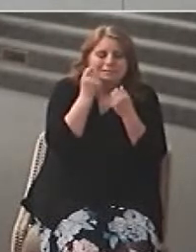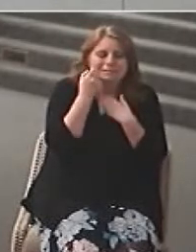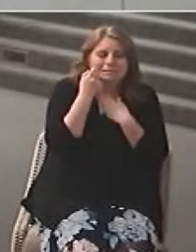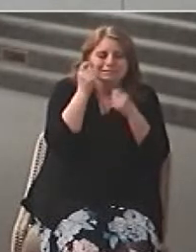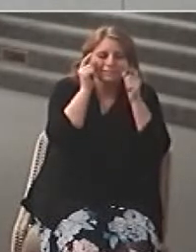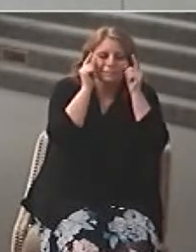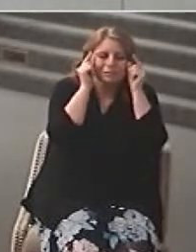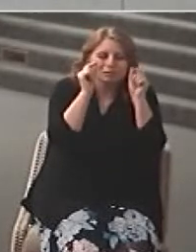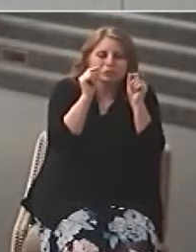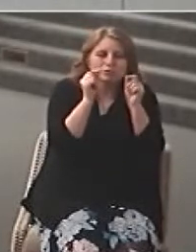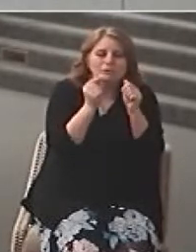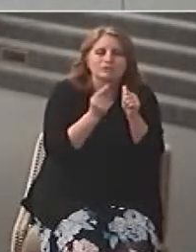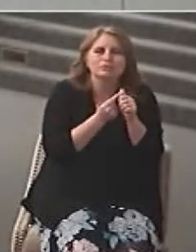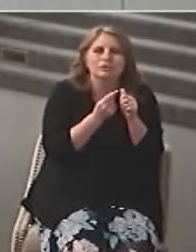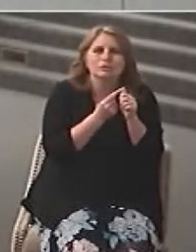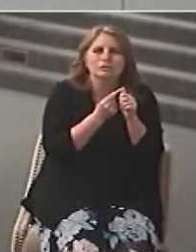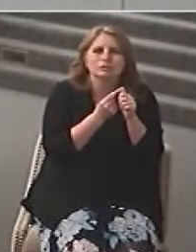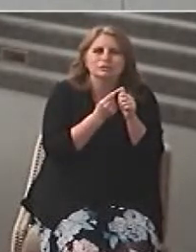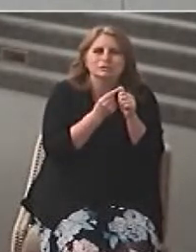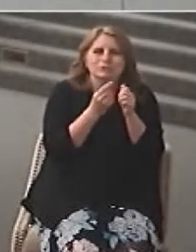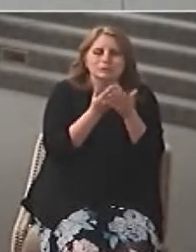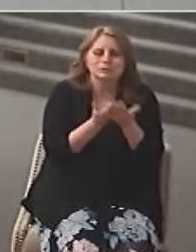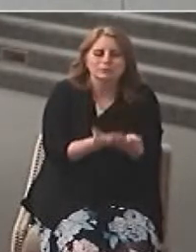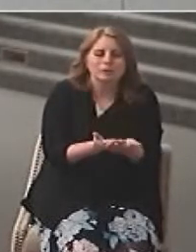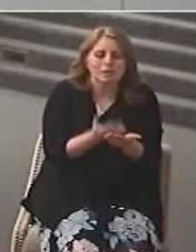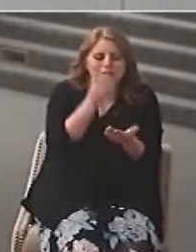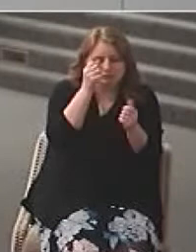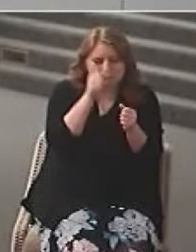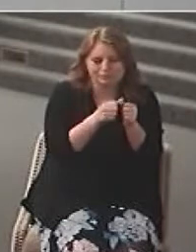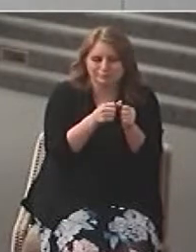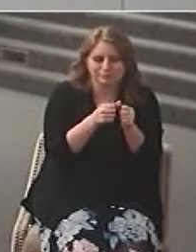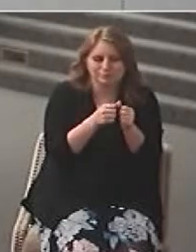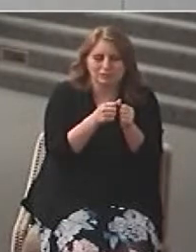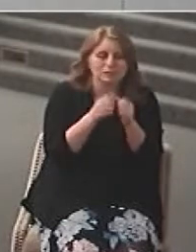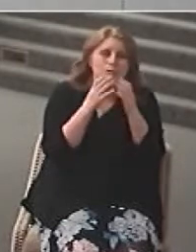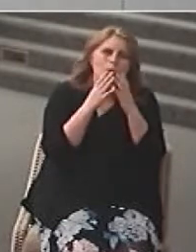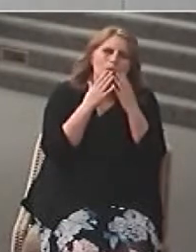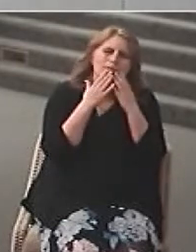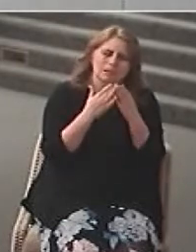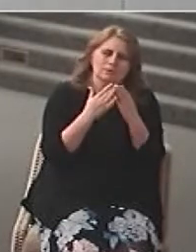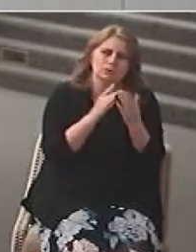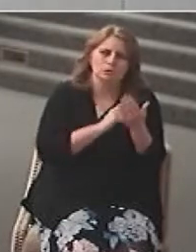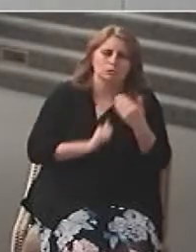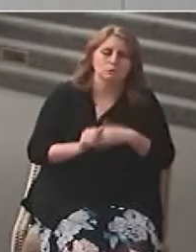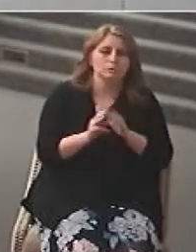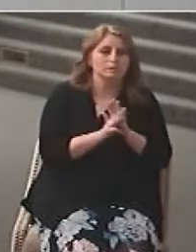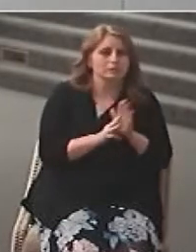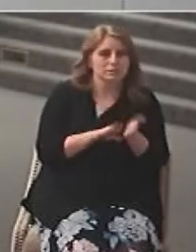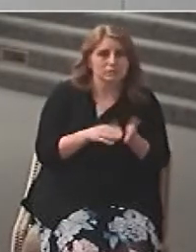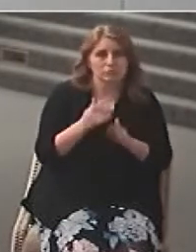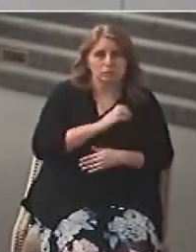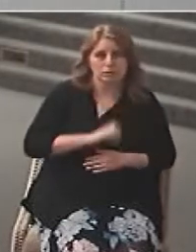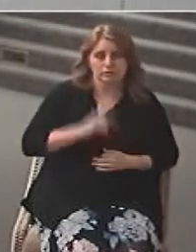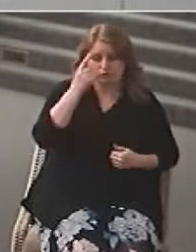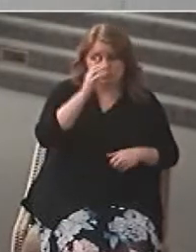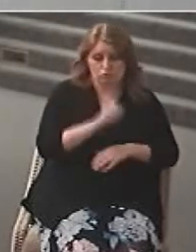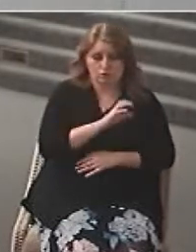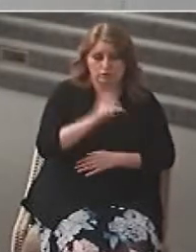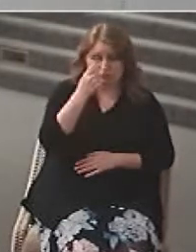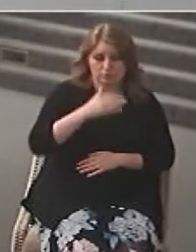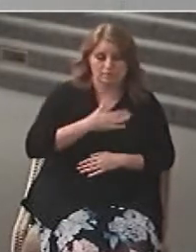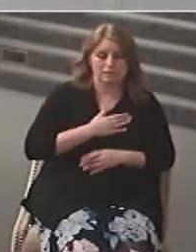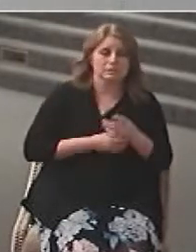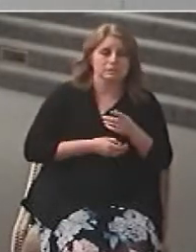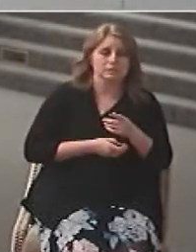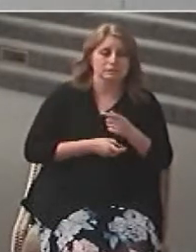firsthand. And I'm so thankful that the Lord was willing to die on the cross for my sins. Listen, but He didn't just